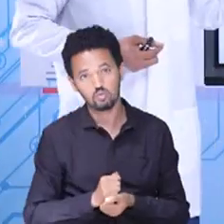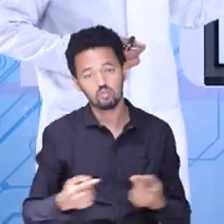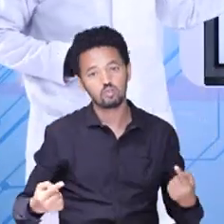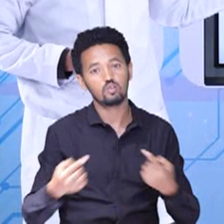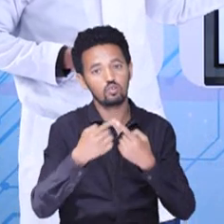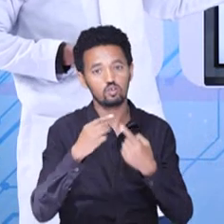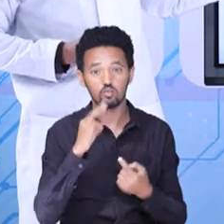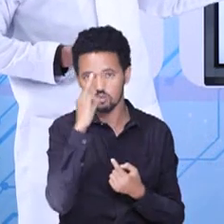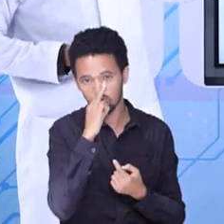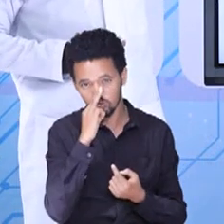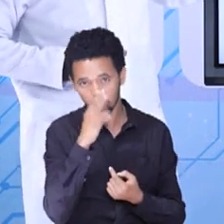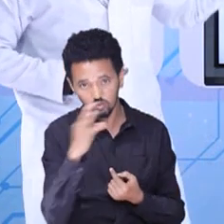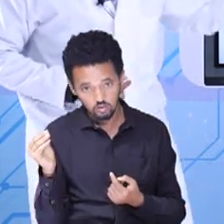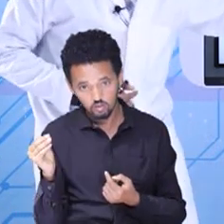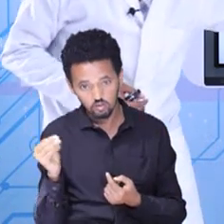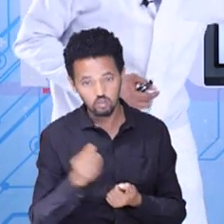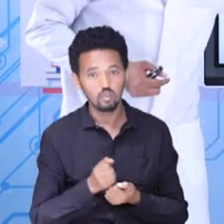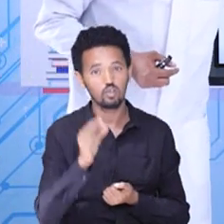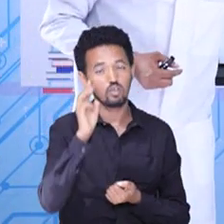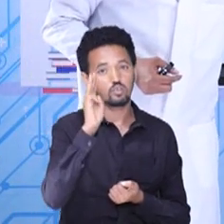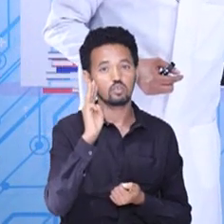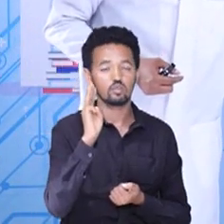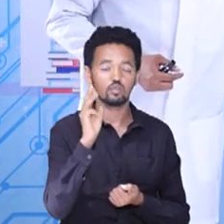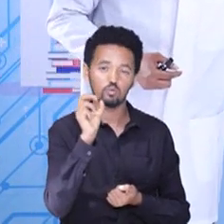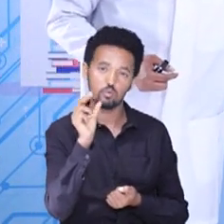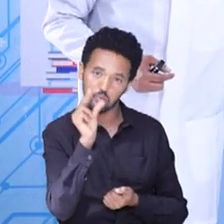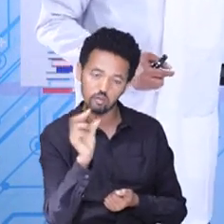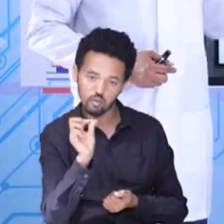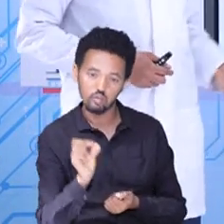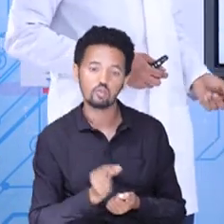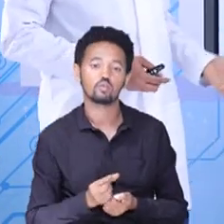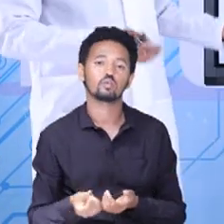relation with Somalia, and Soviet started to support